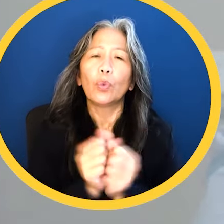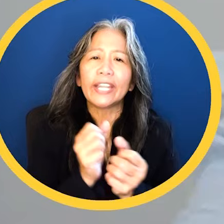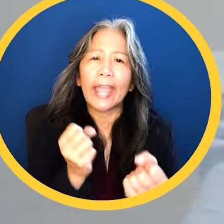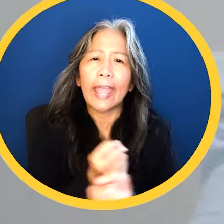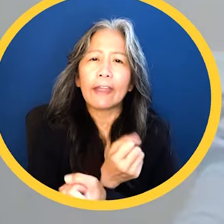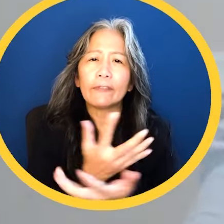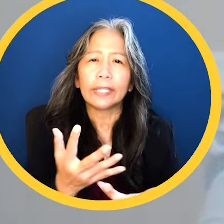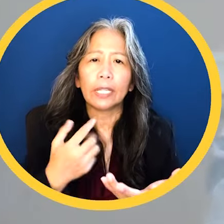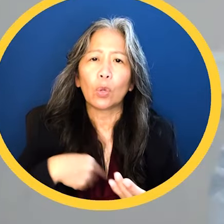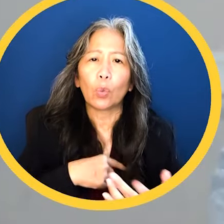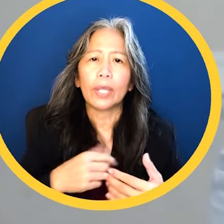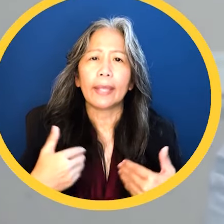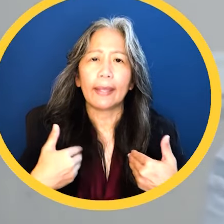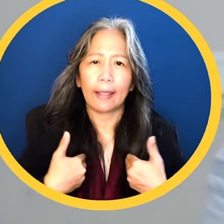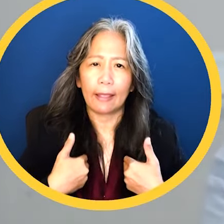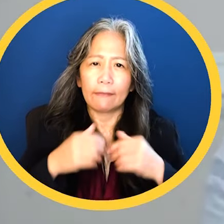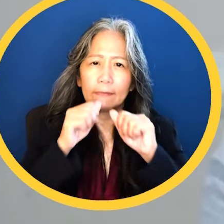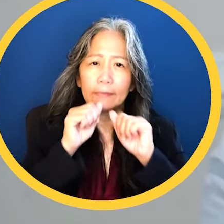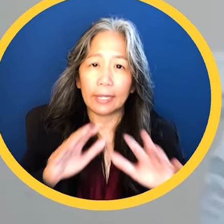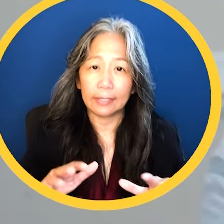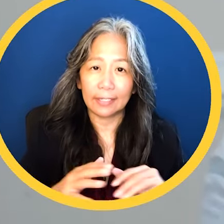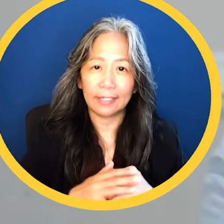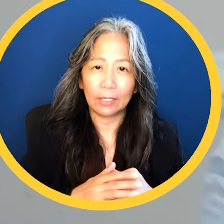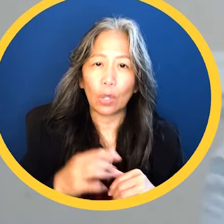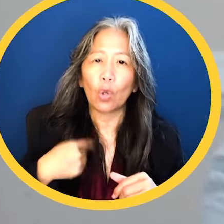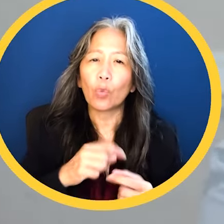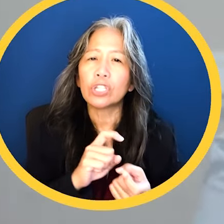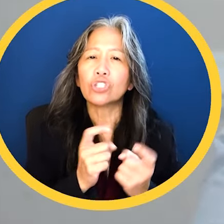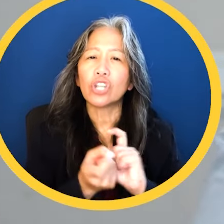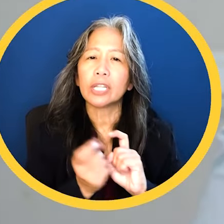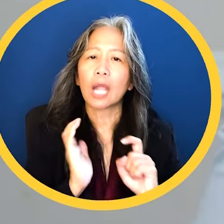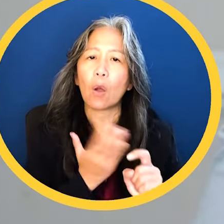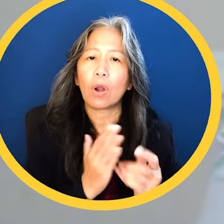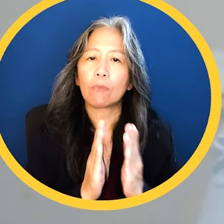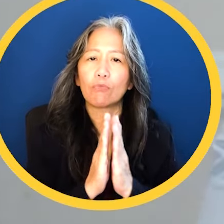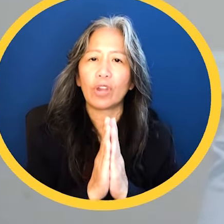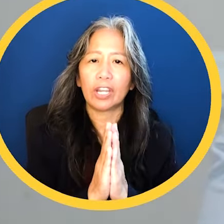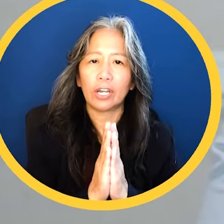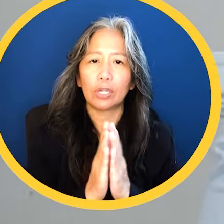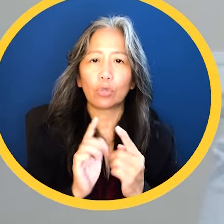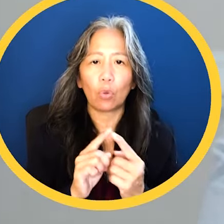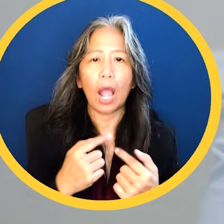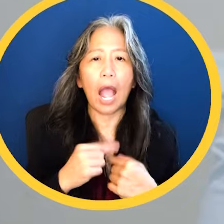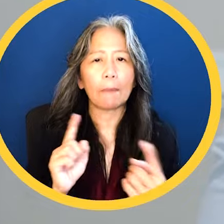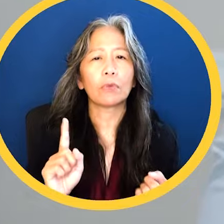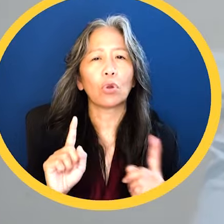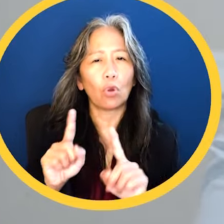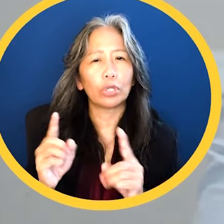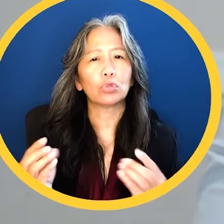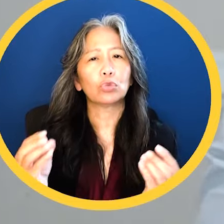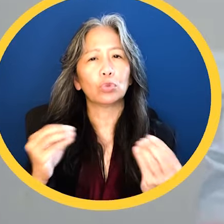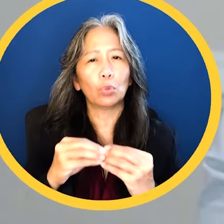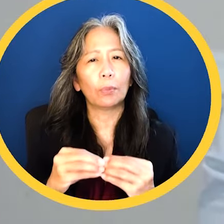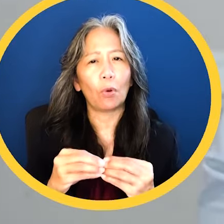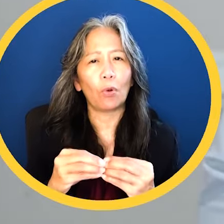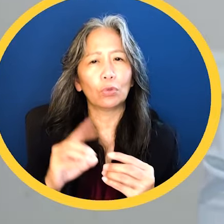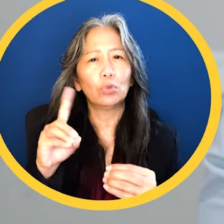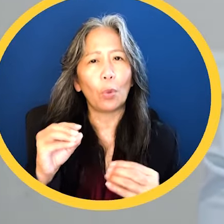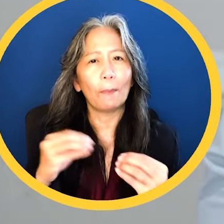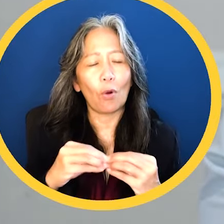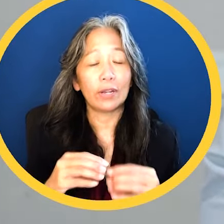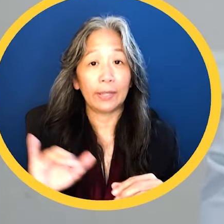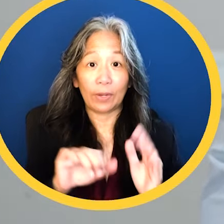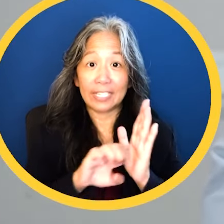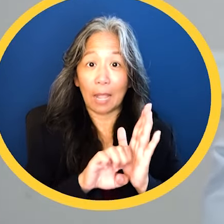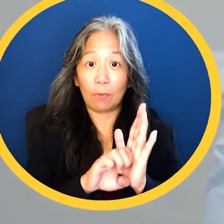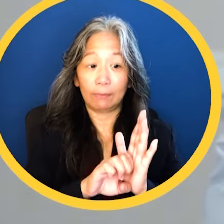With every blessing we got, we always changed our prayer to, I'm going to do more.